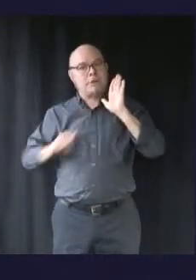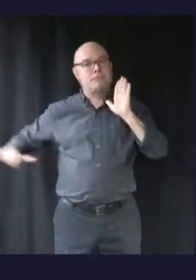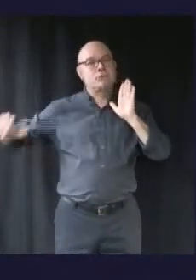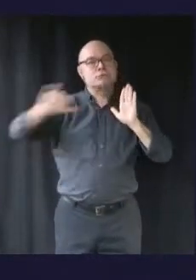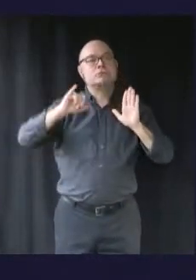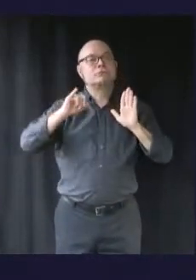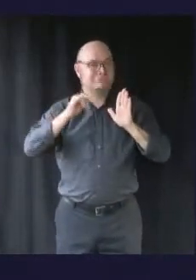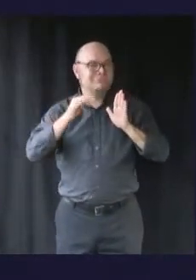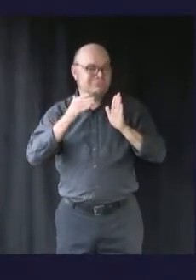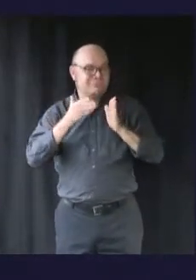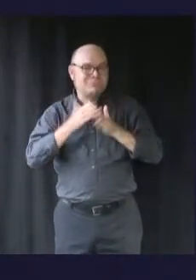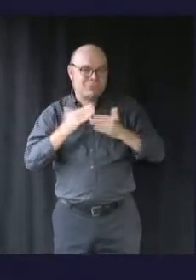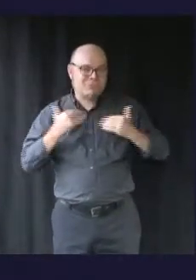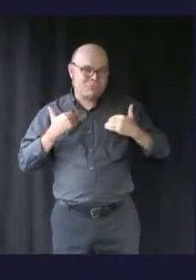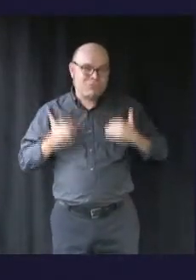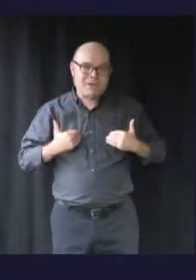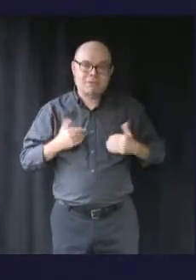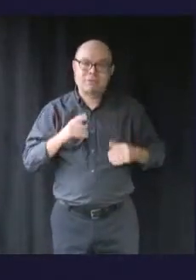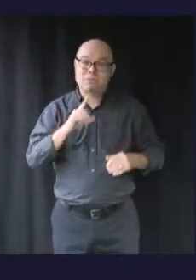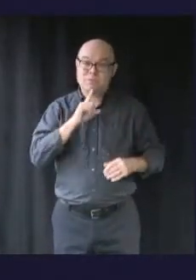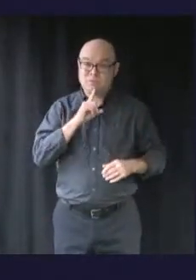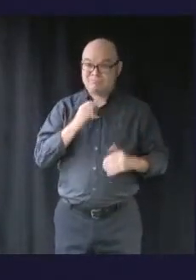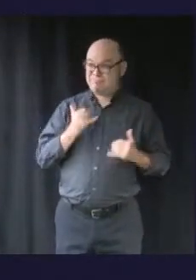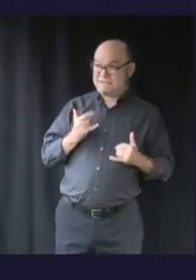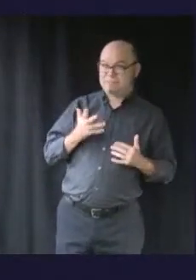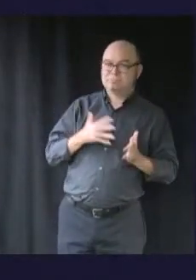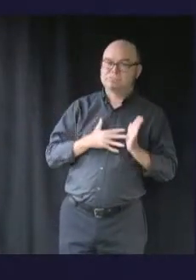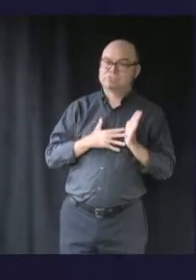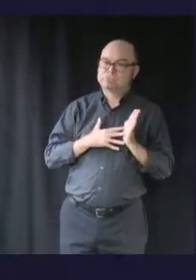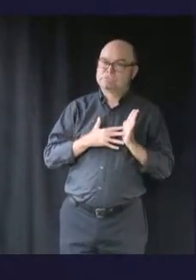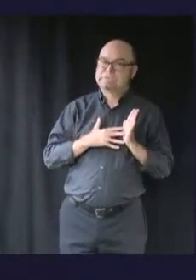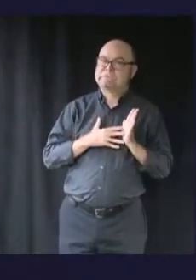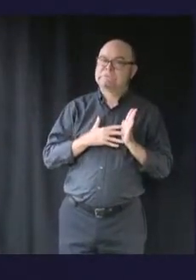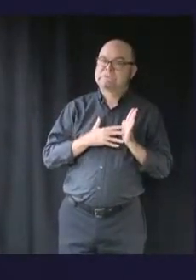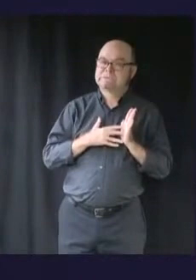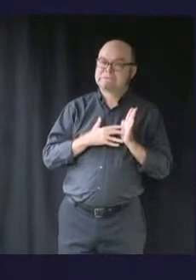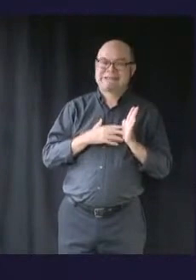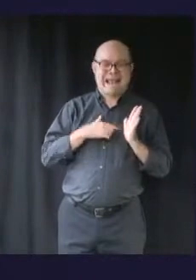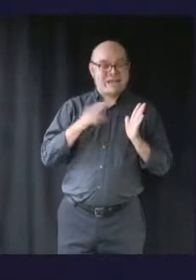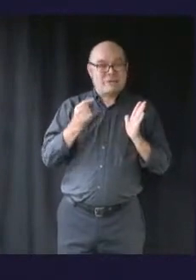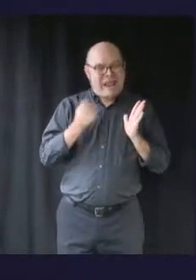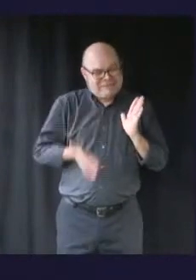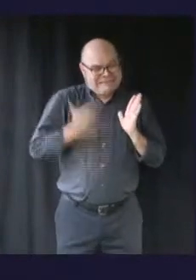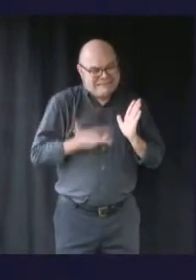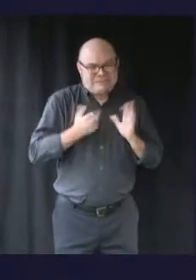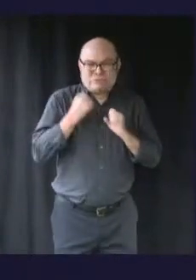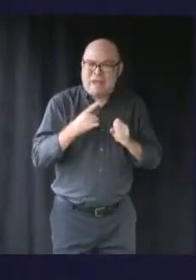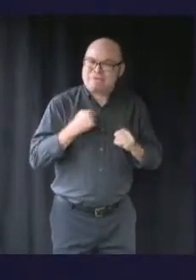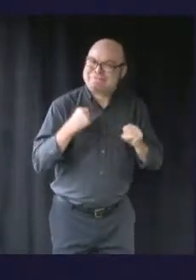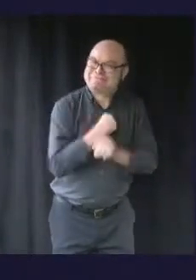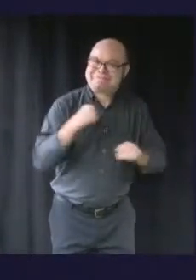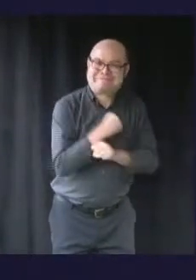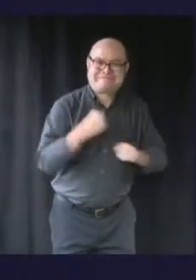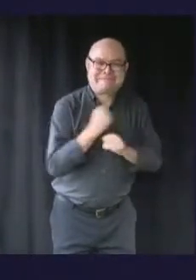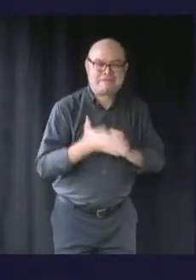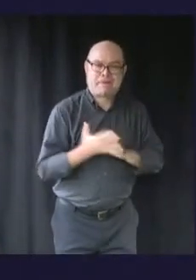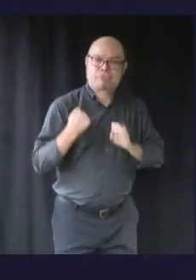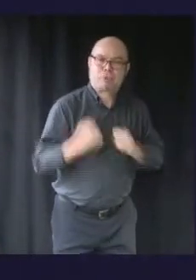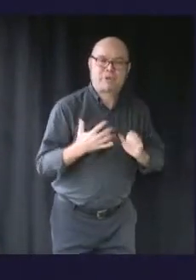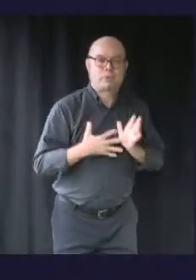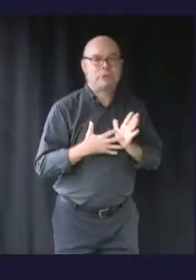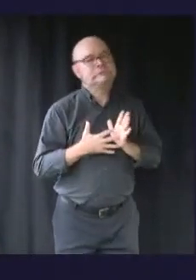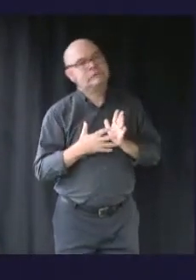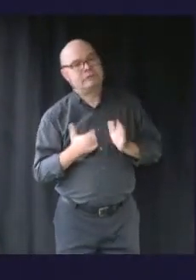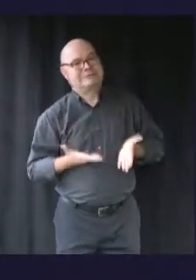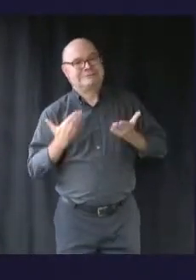often sacrificed in human battles for power and personal enrichment. In an age of increasing misinformation and